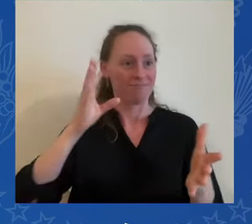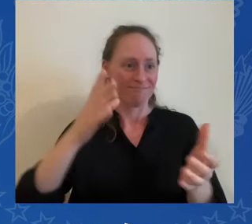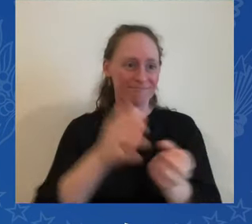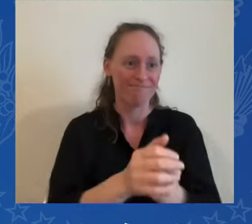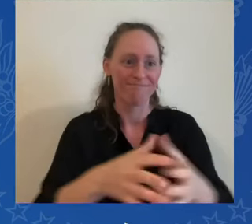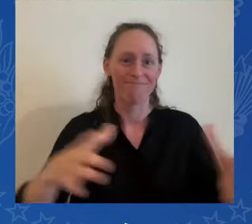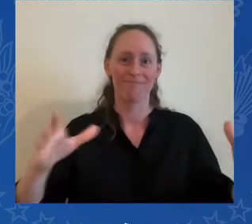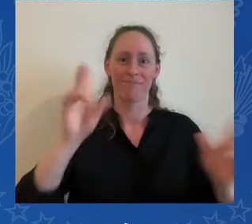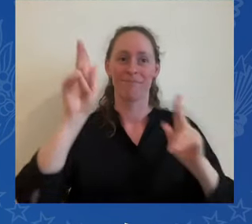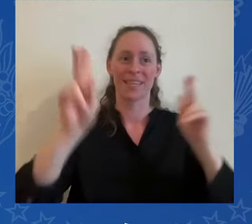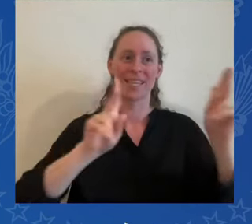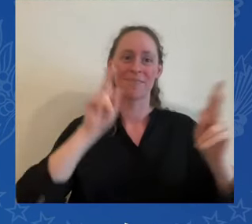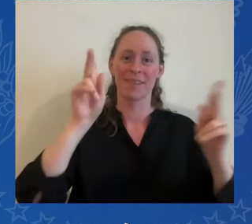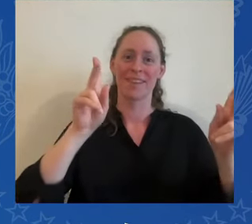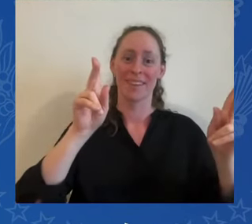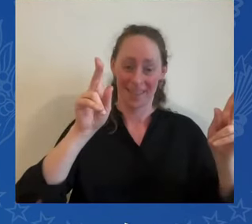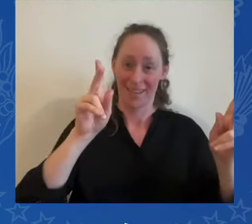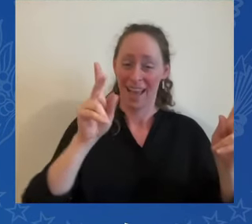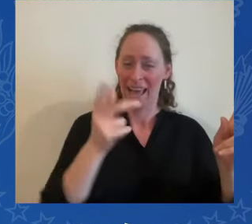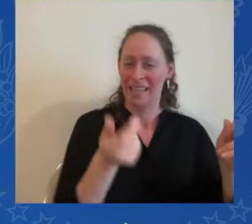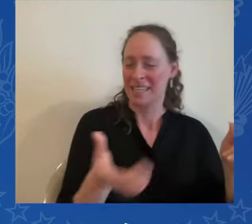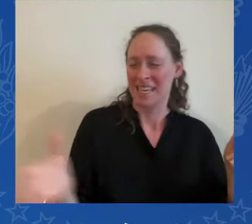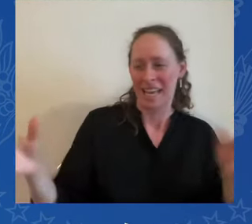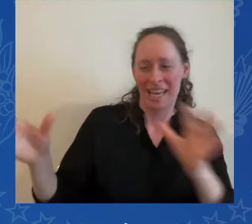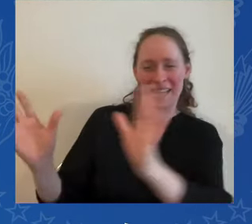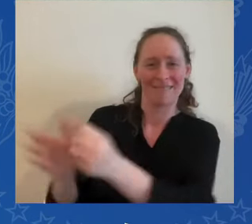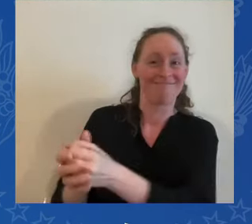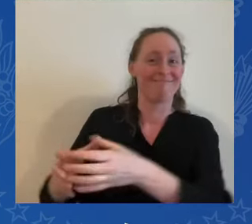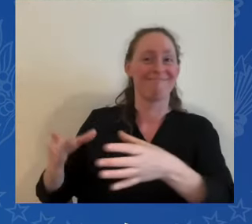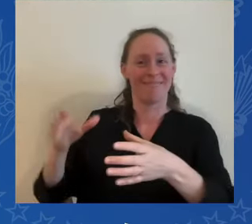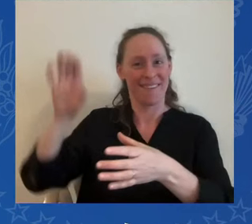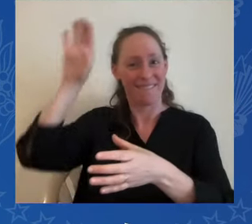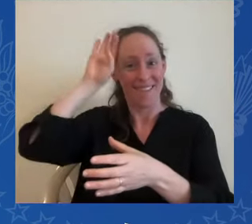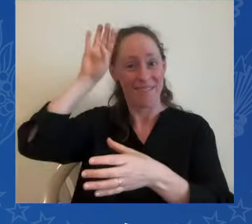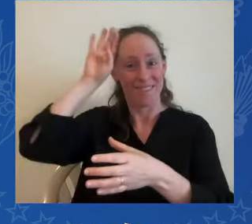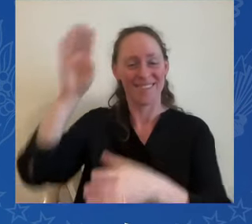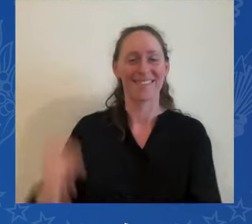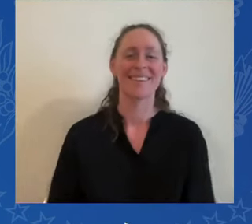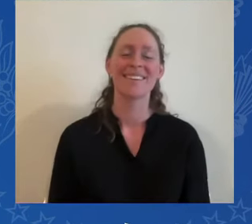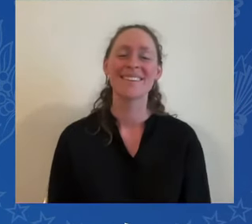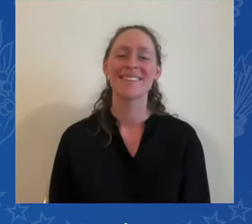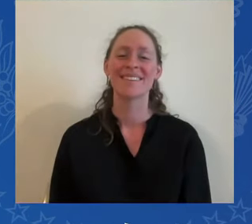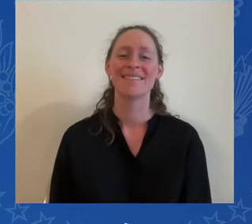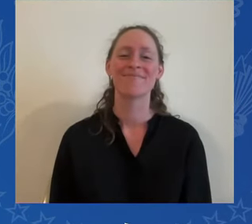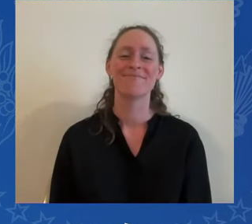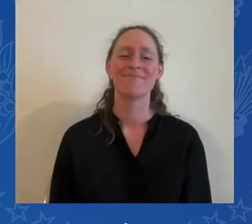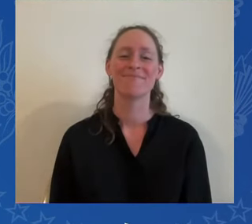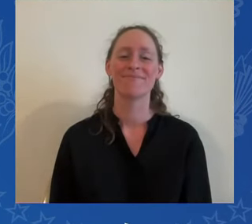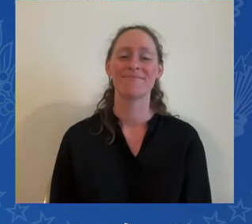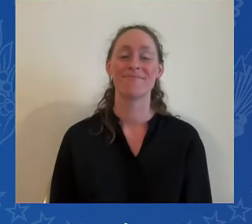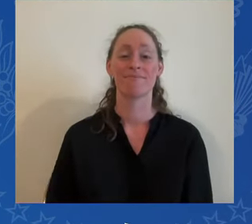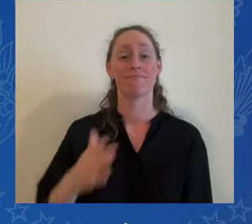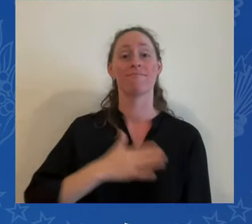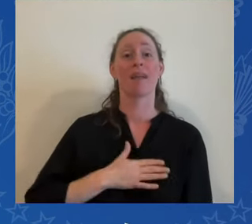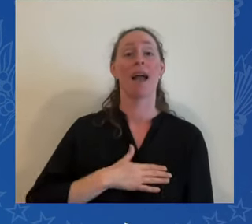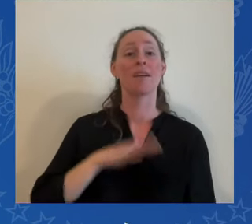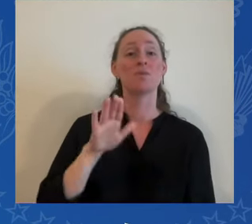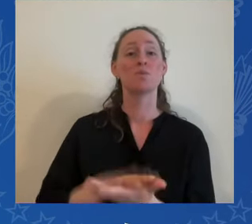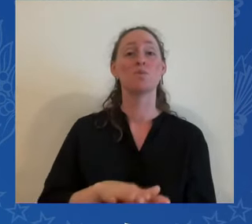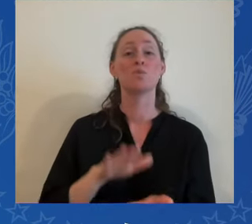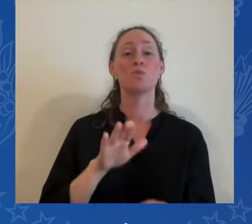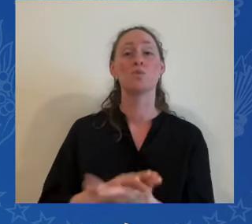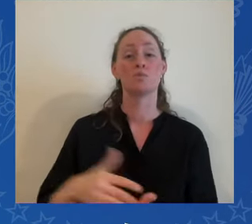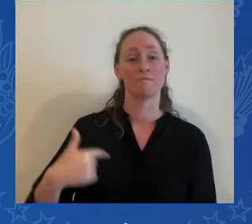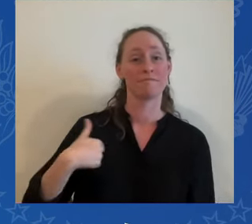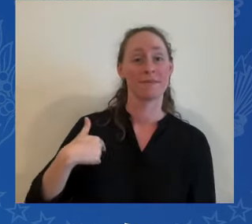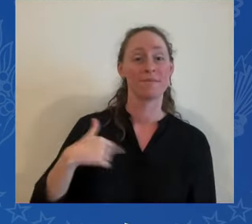I was raised across, I went to a little Catholic school in Claymont, Delaware, across from the fire station. Everyone I grew up, as the Secretary knows, was either